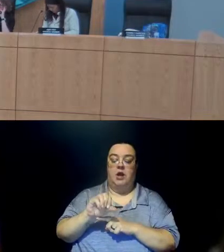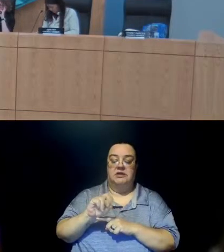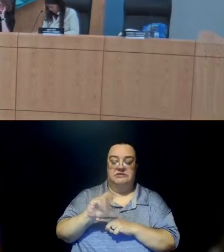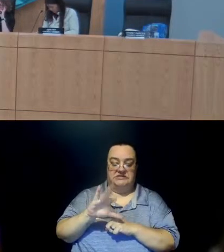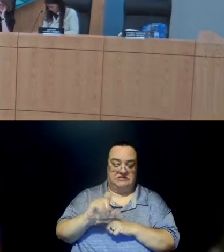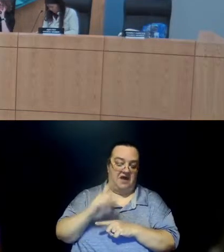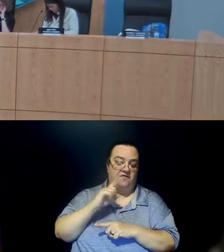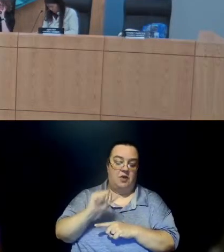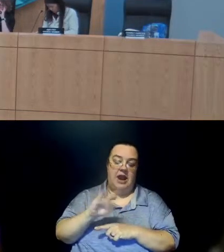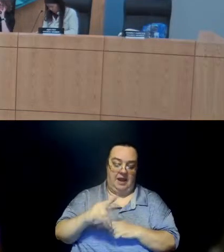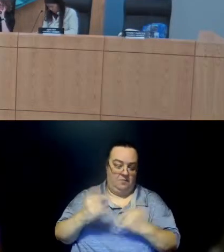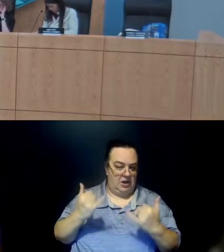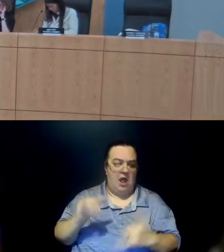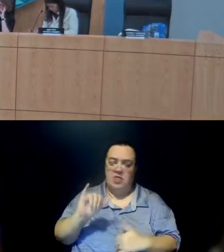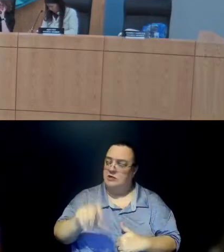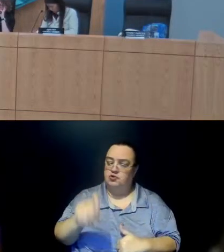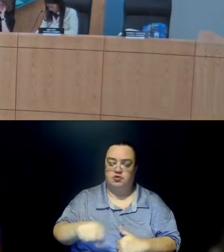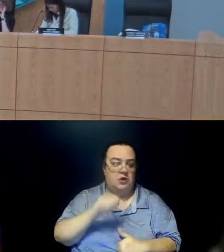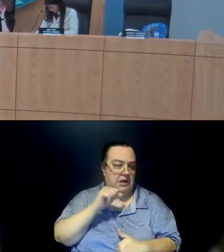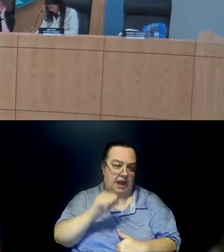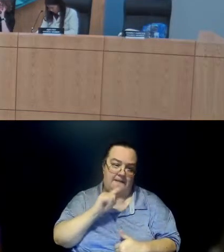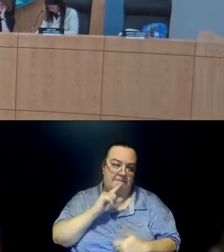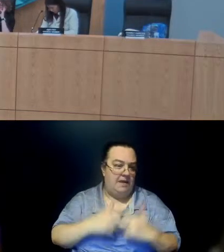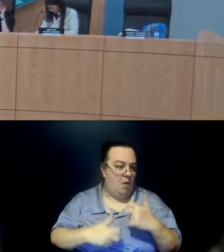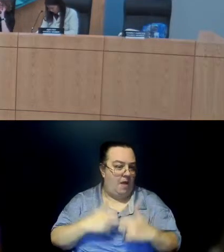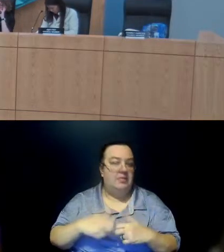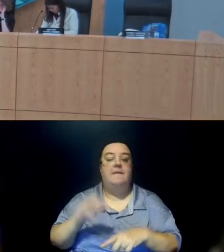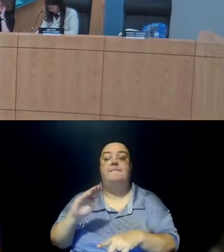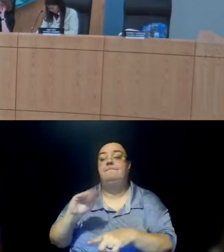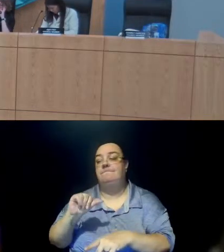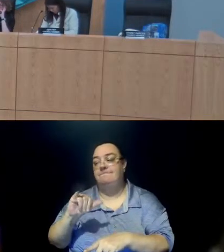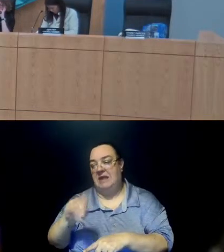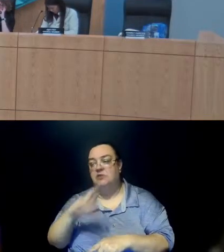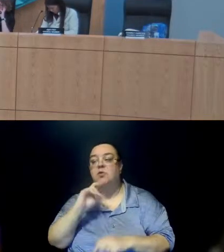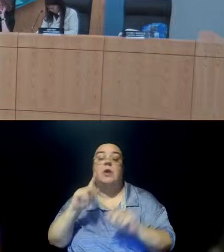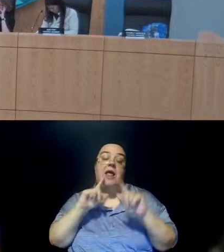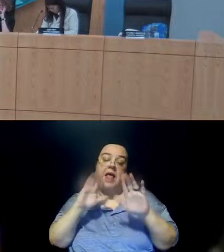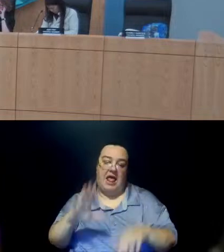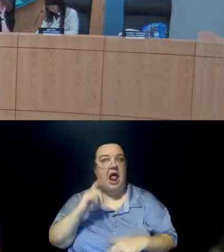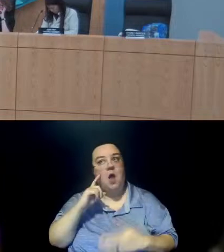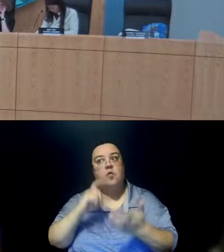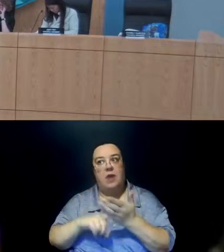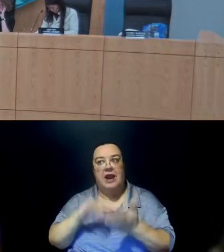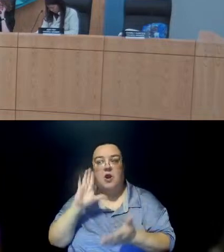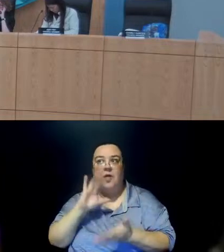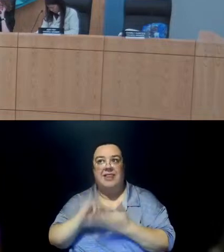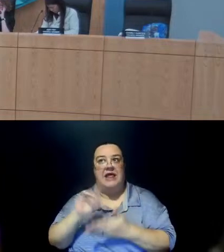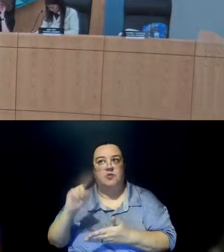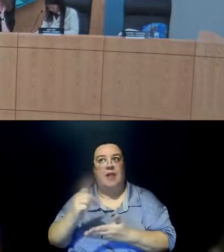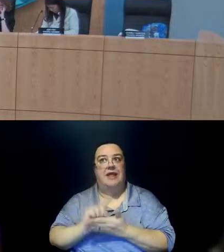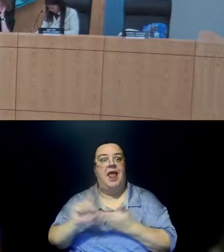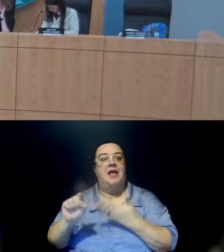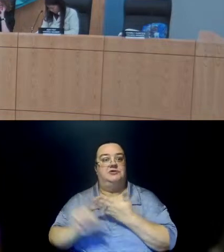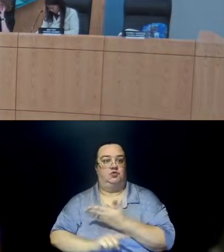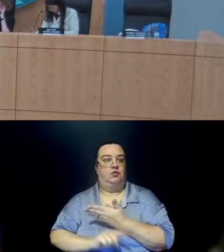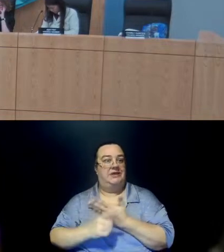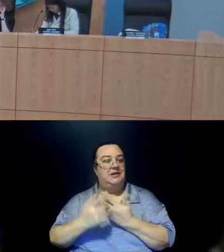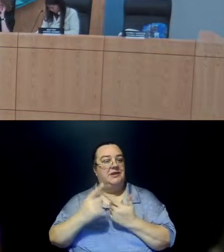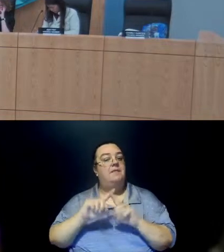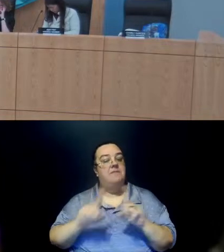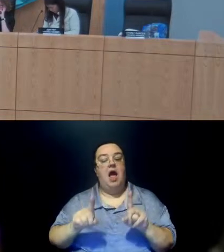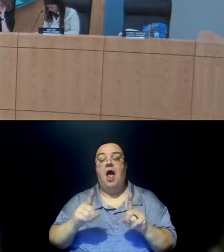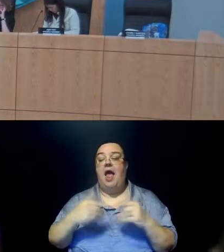that shouldn't be a problem. Excellent. Okay. And again, I recognize that's only a week from now. But